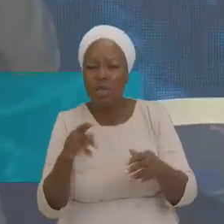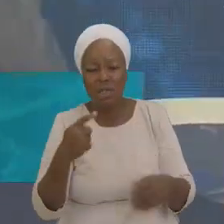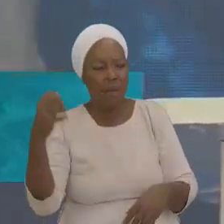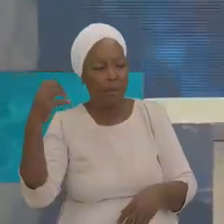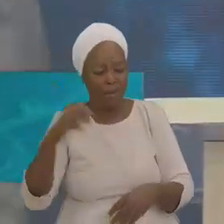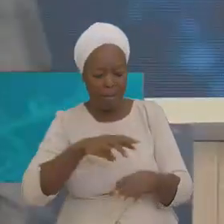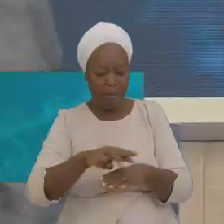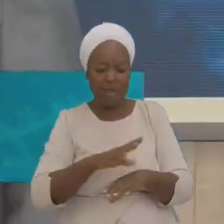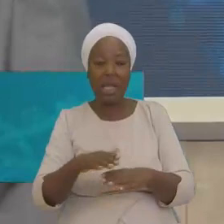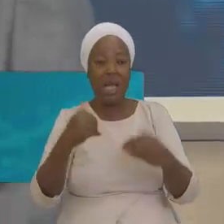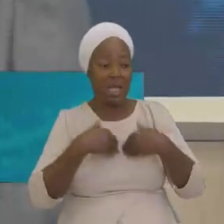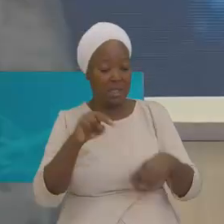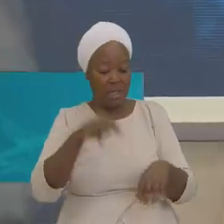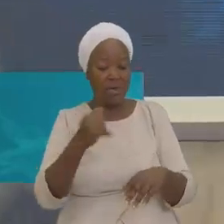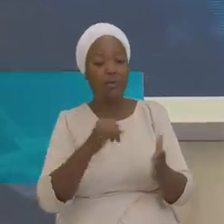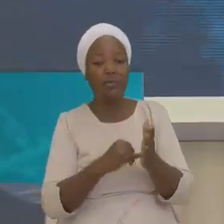go.